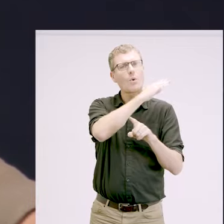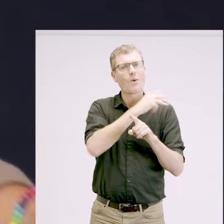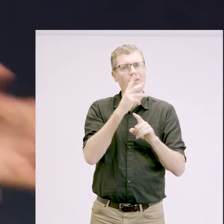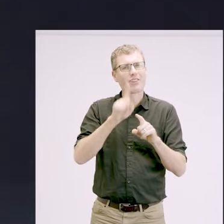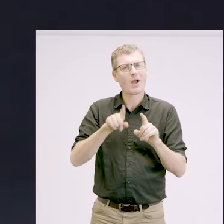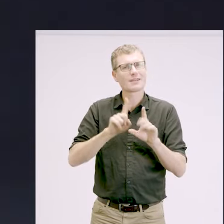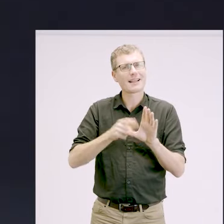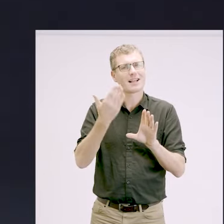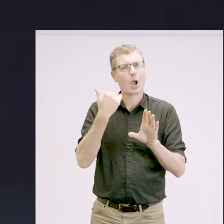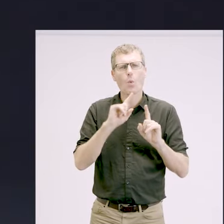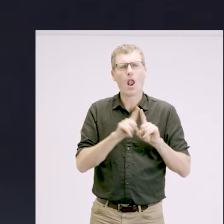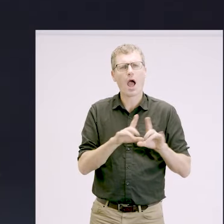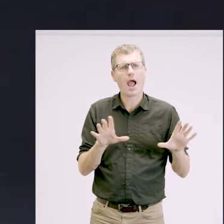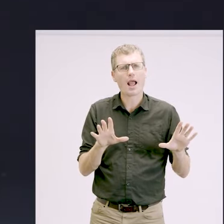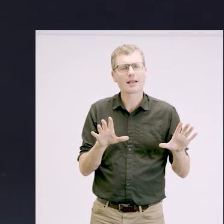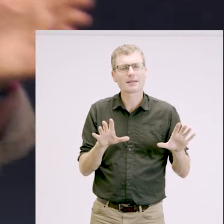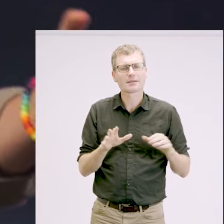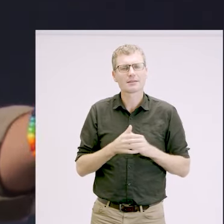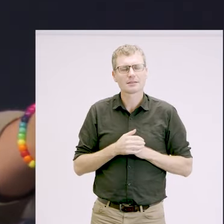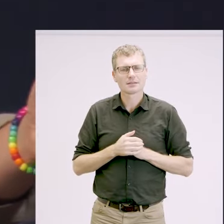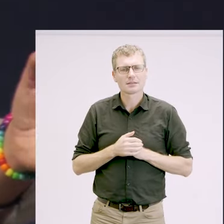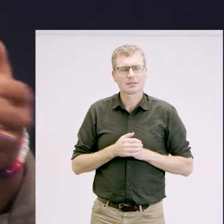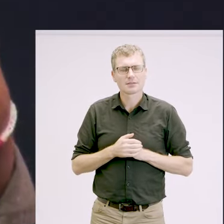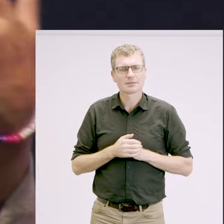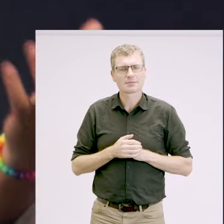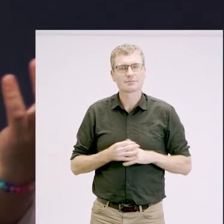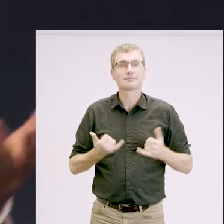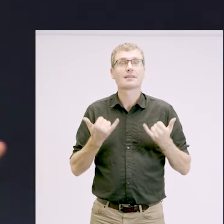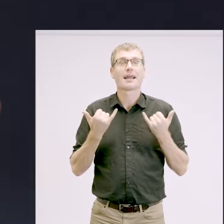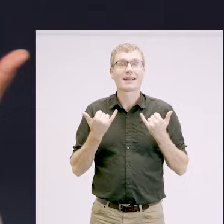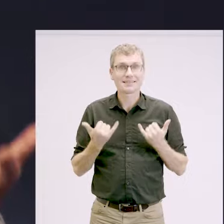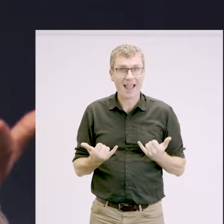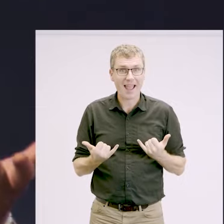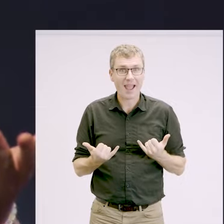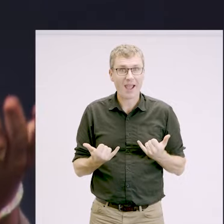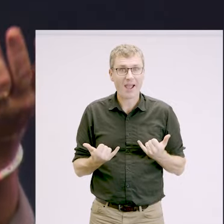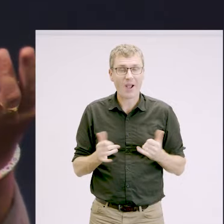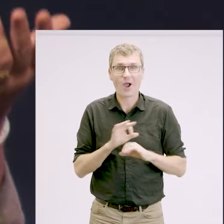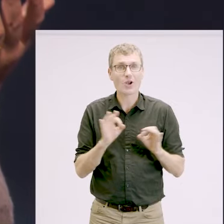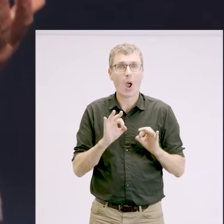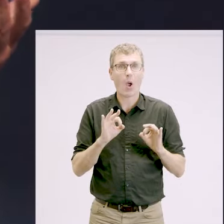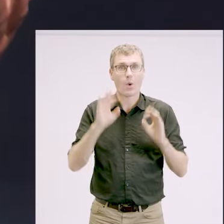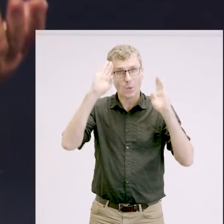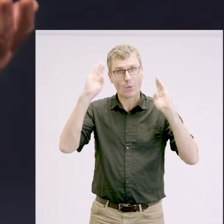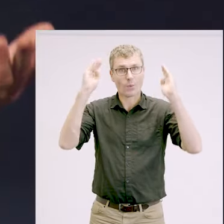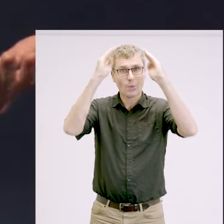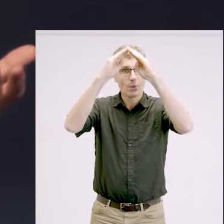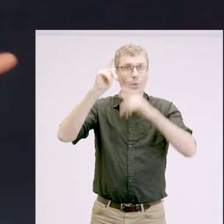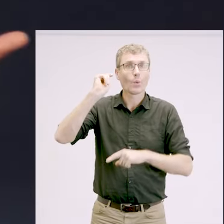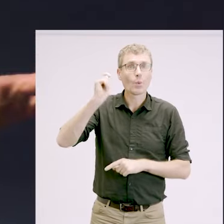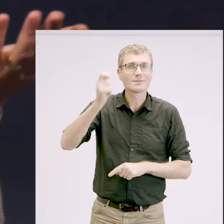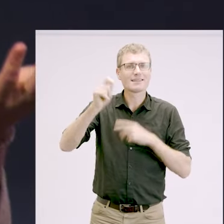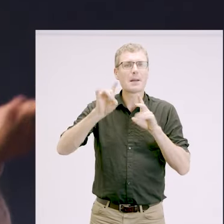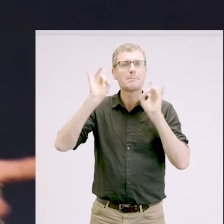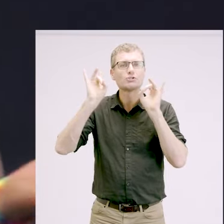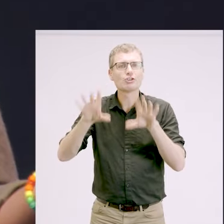the vision of the world that this is laying out, right? There's probably not a lot of soothsayers and wizards that you're gonna have to argue with,